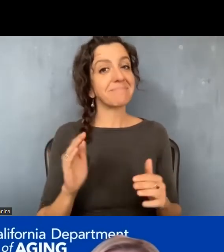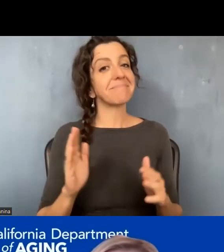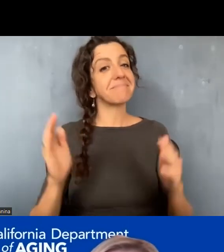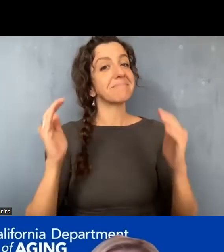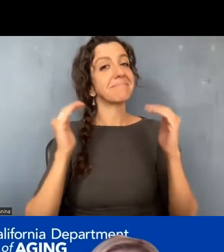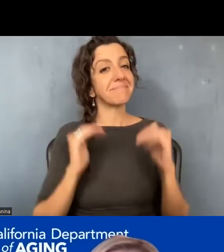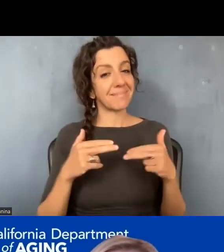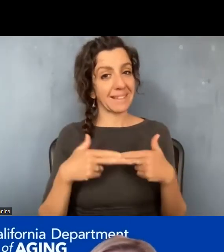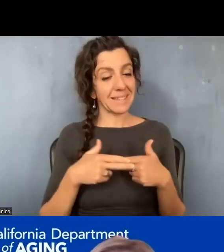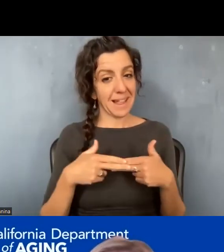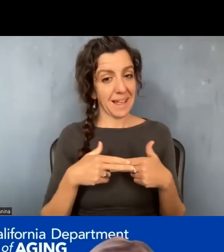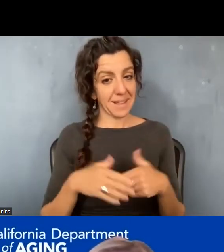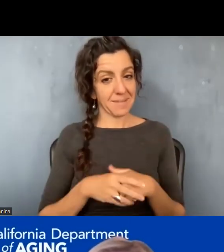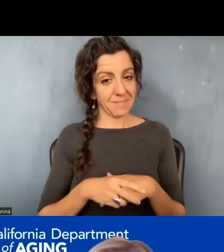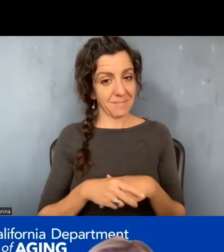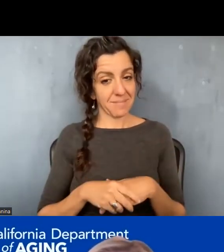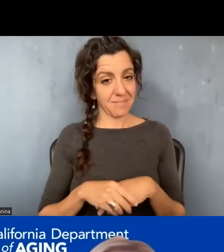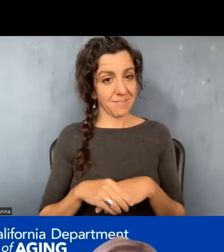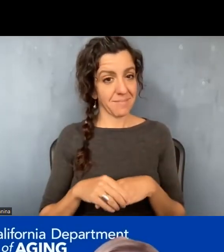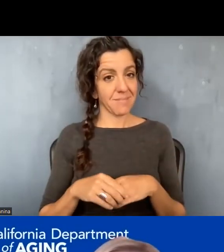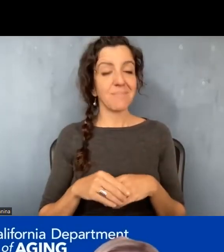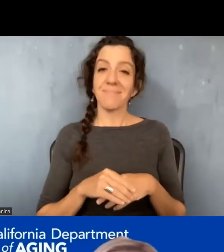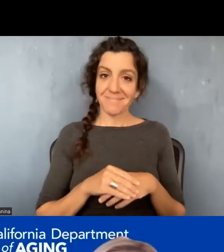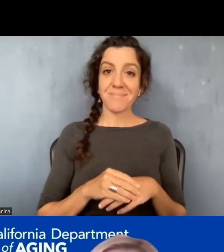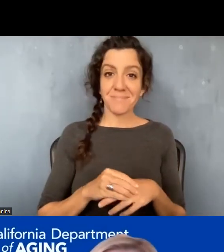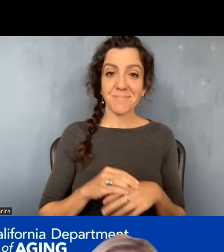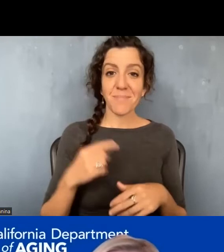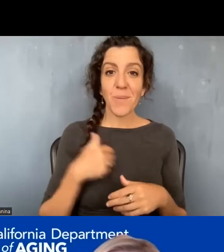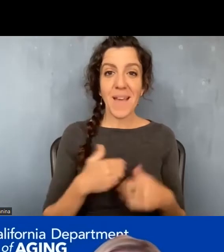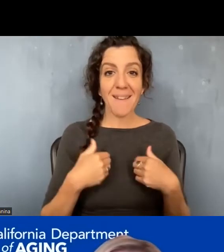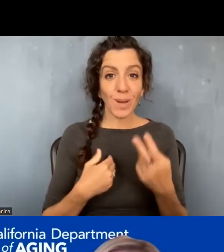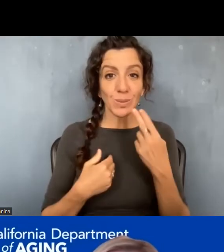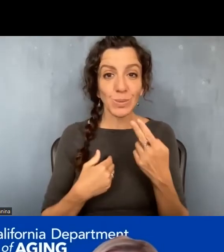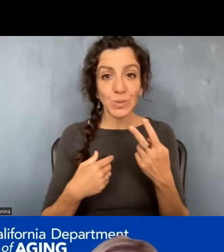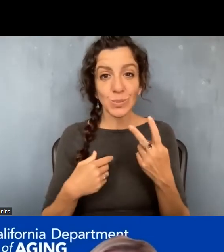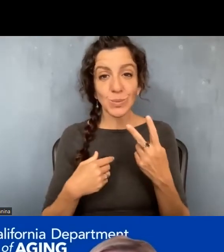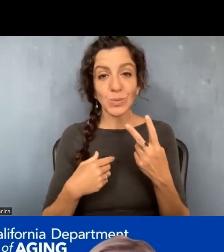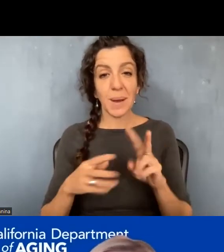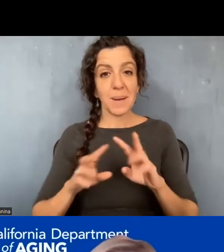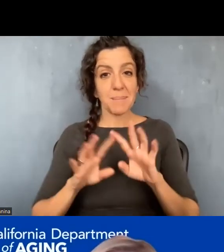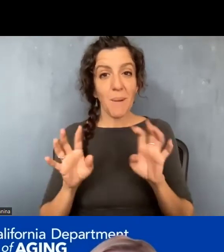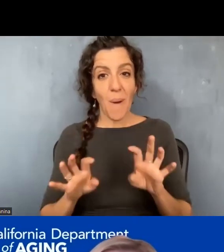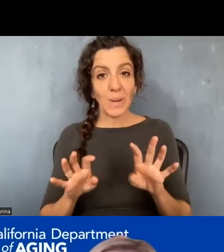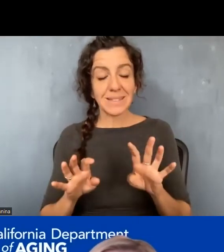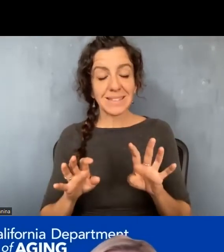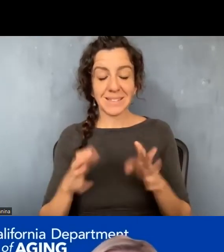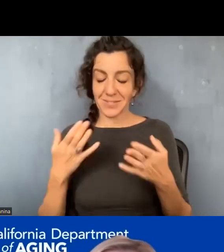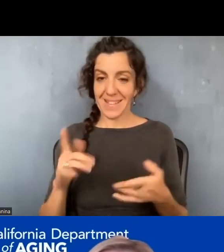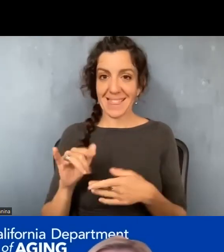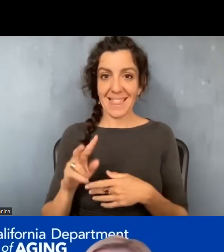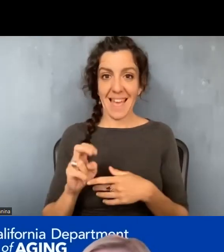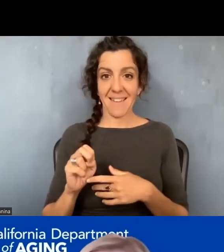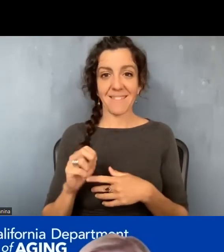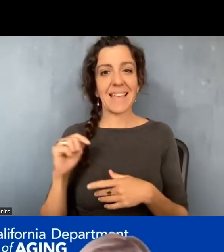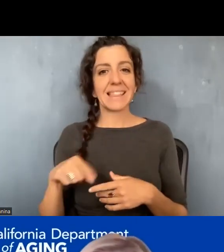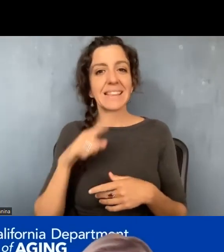next slide. And we do have 2 polls that we will take live, and we really want to, this is the beginning of